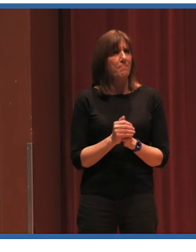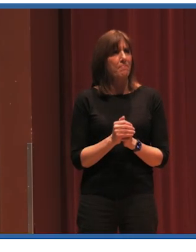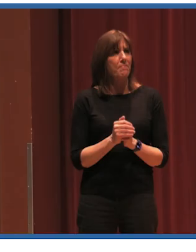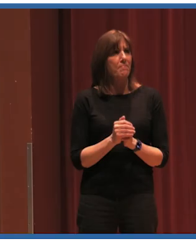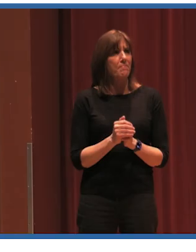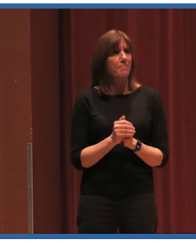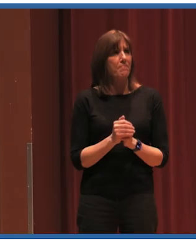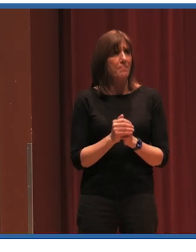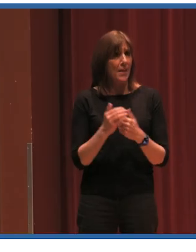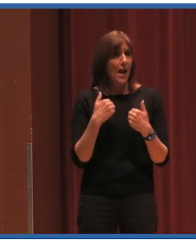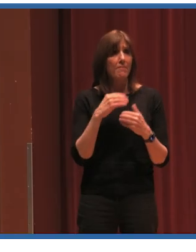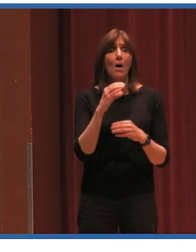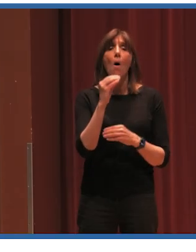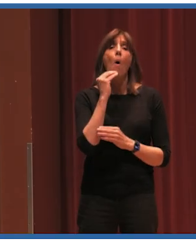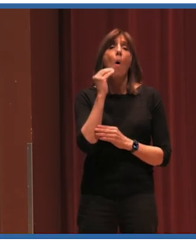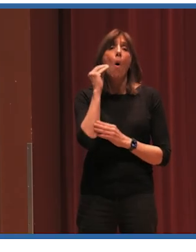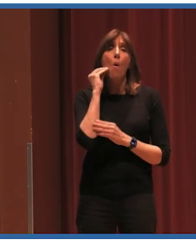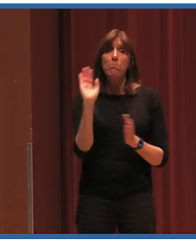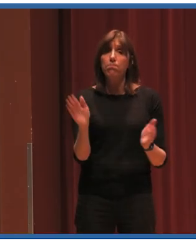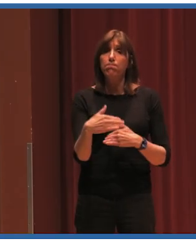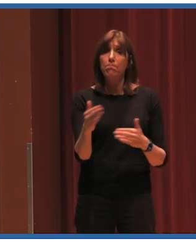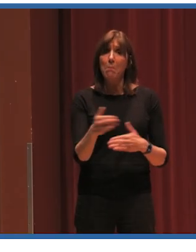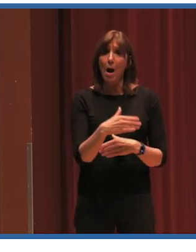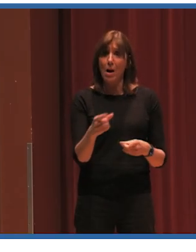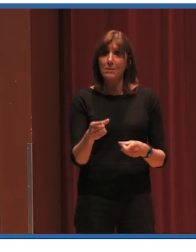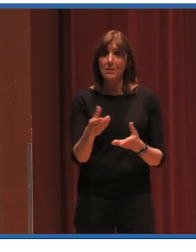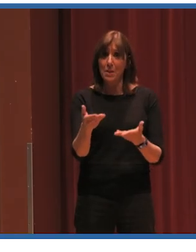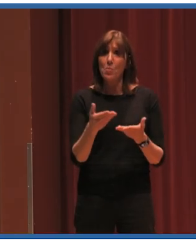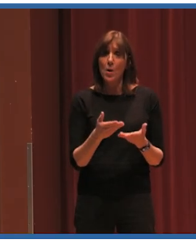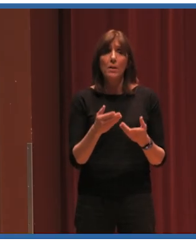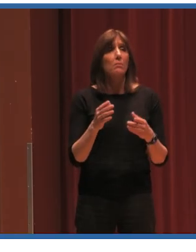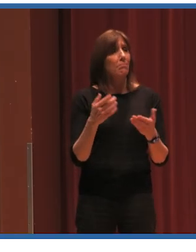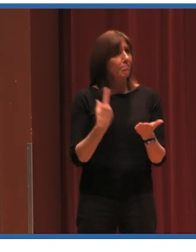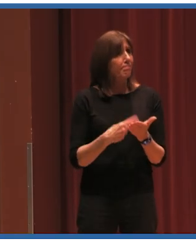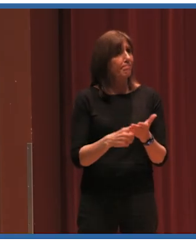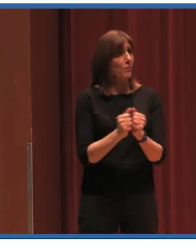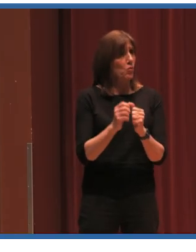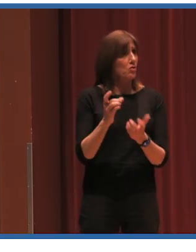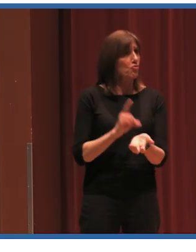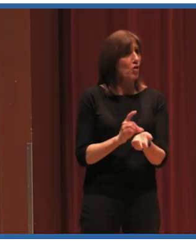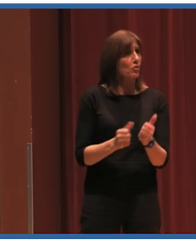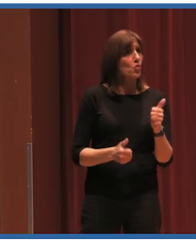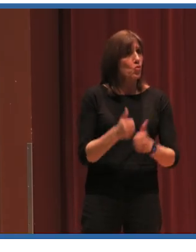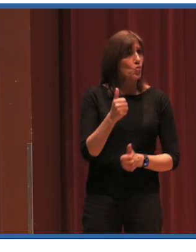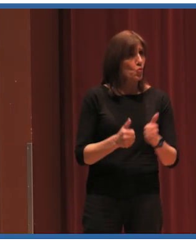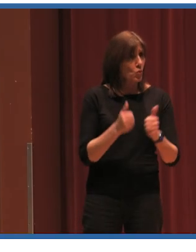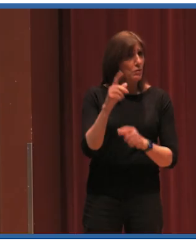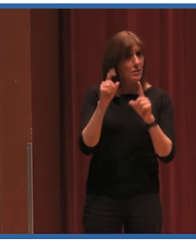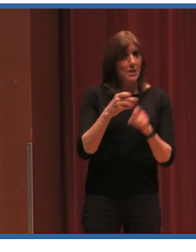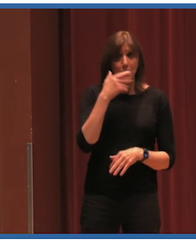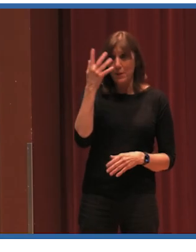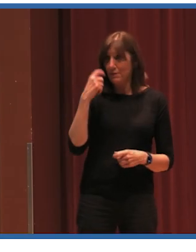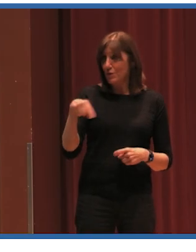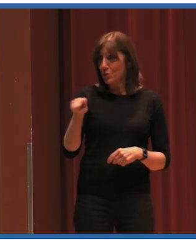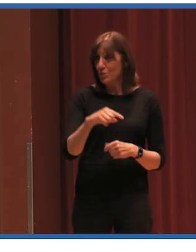get an at-home stool test, get a colonoscopy, have a conversation with your doctor about which screening is best for you.